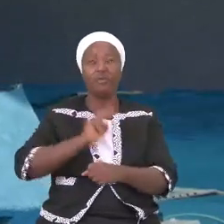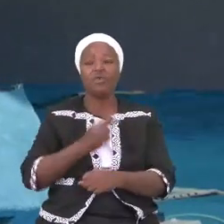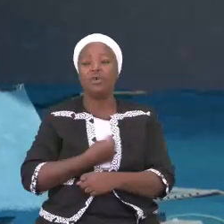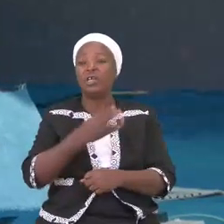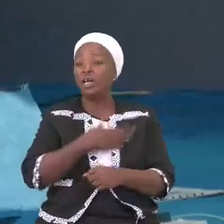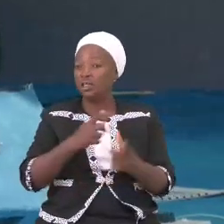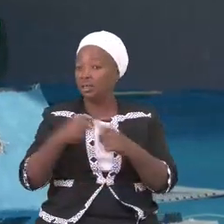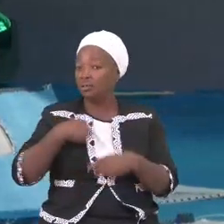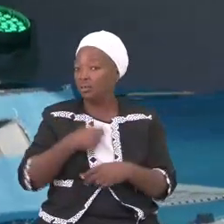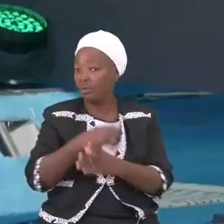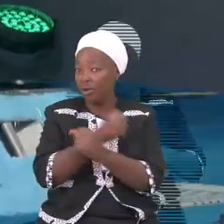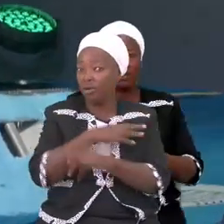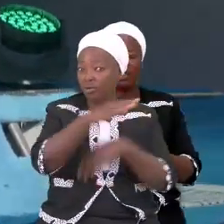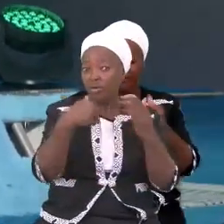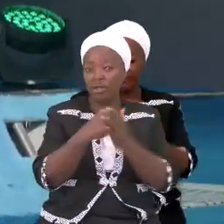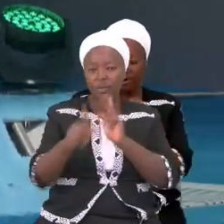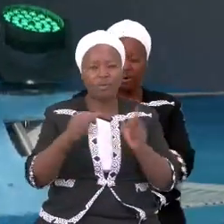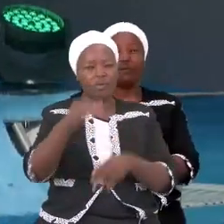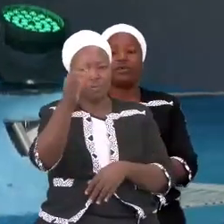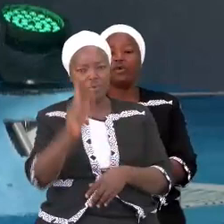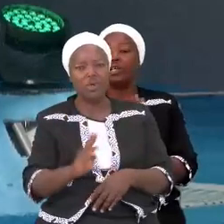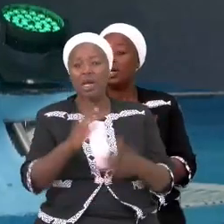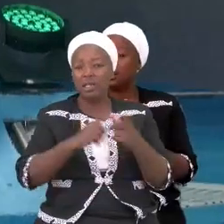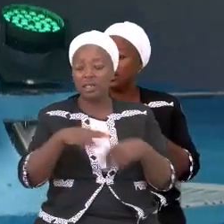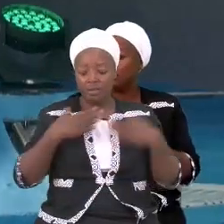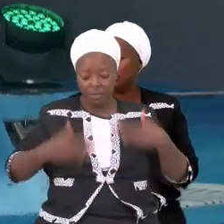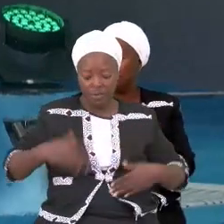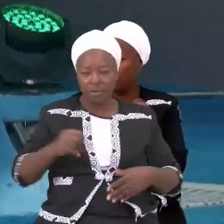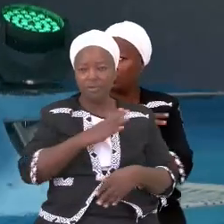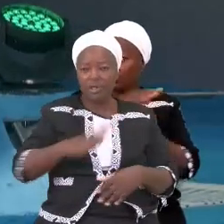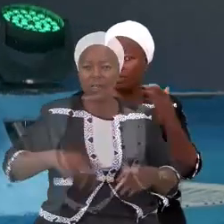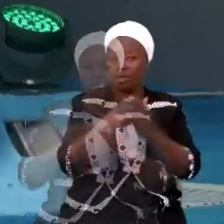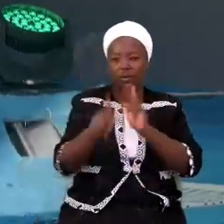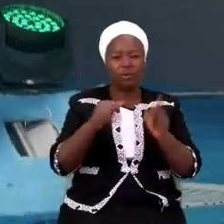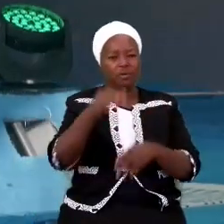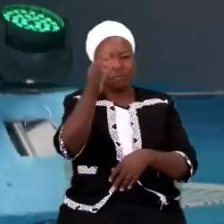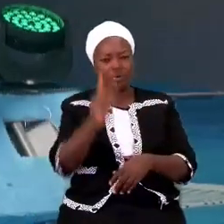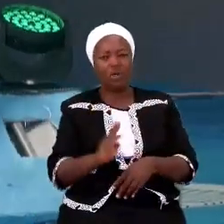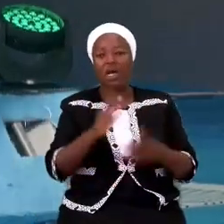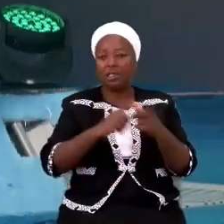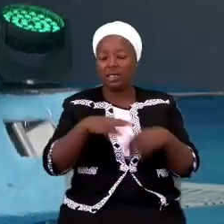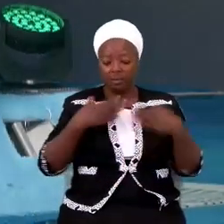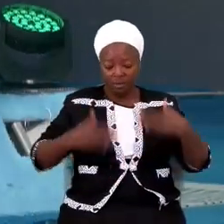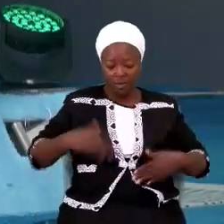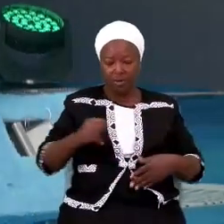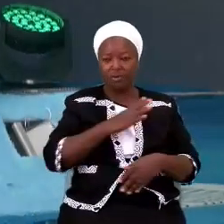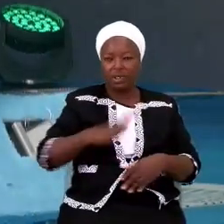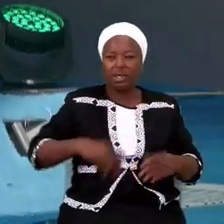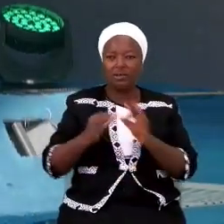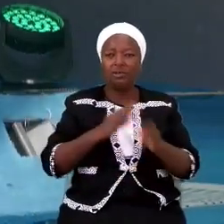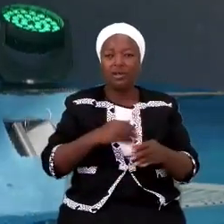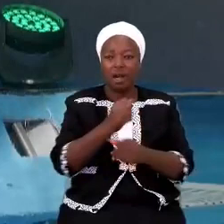of Christ. If we love the head of the church, then we have to love the body. And so we love